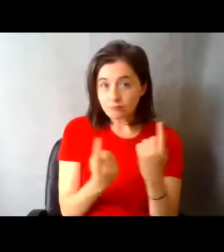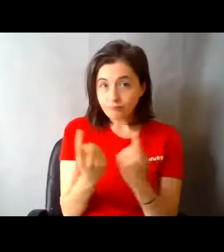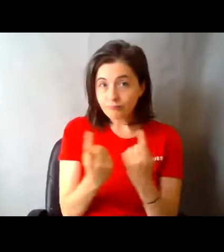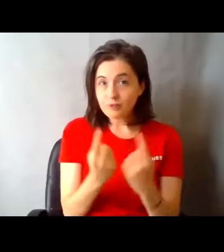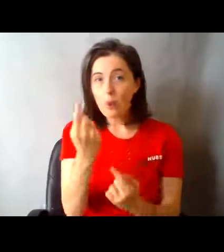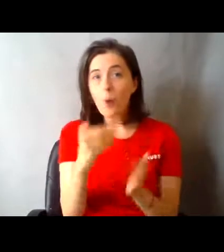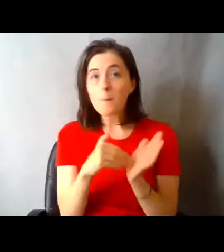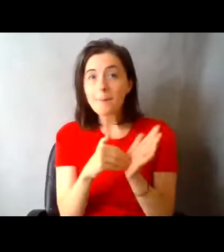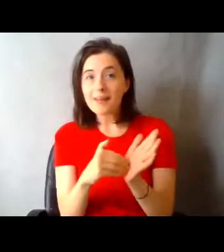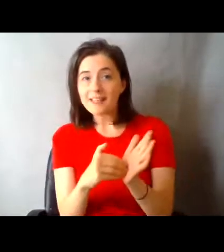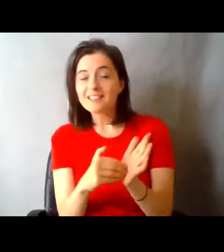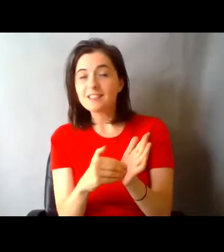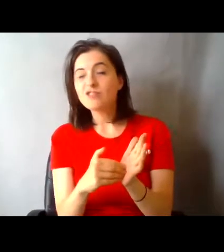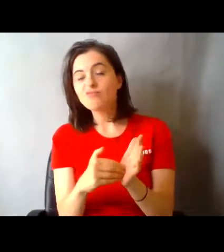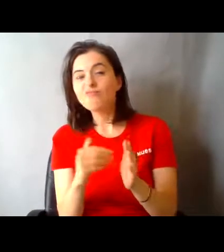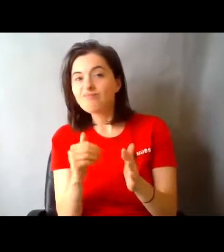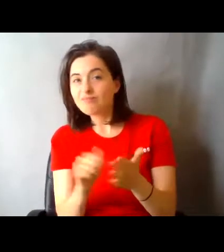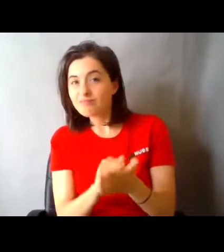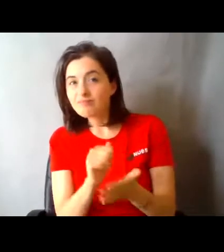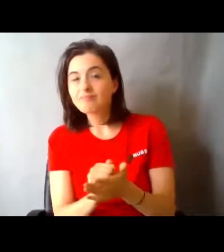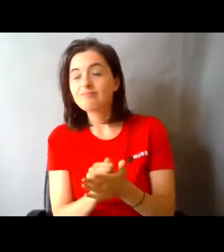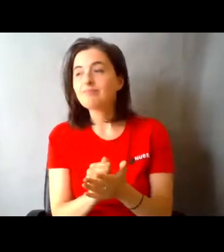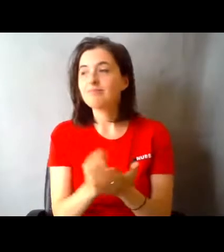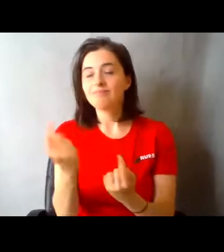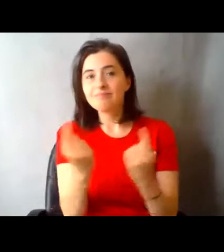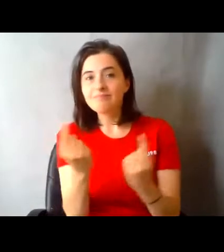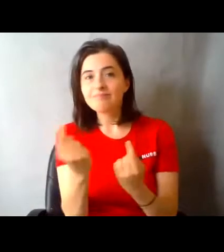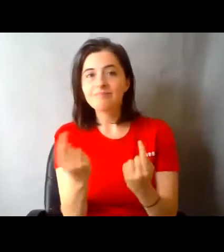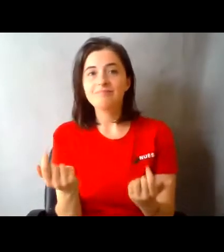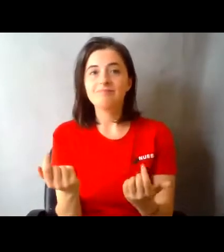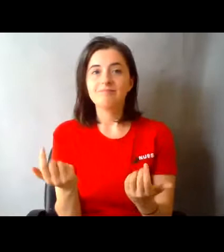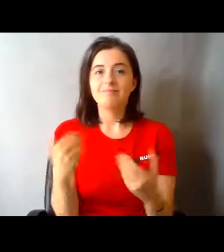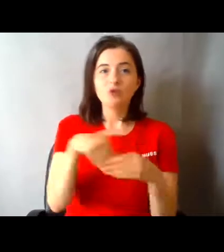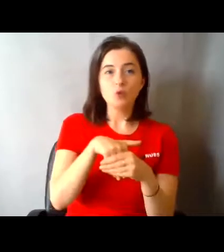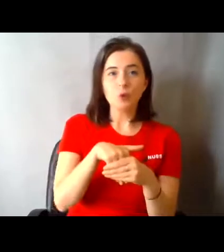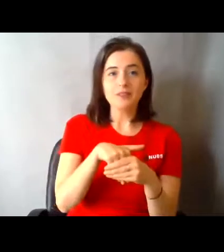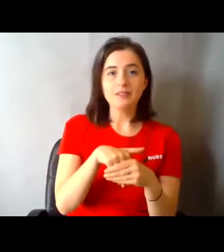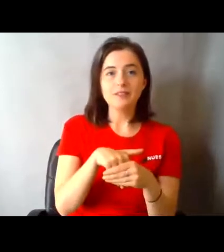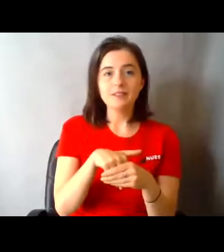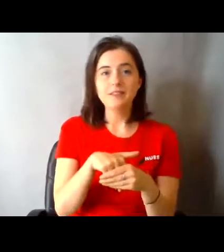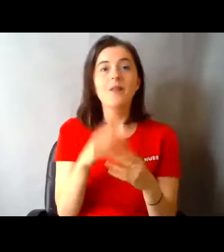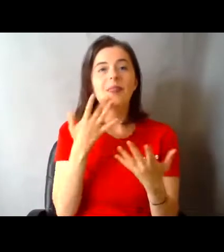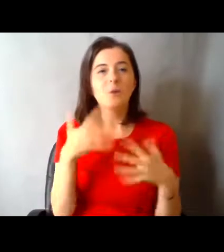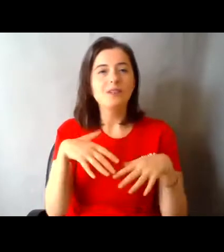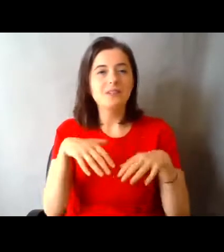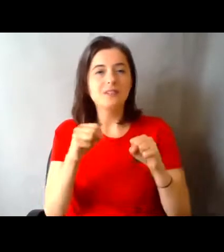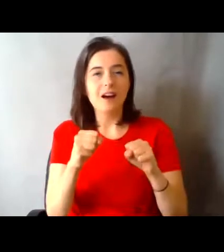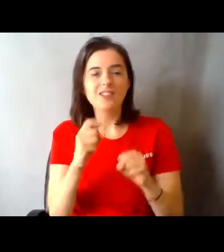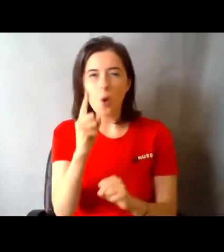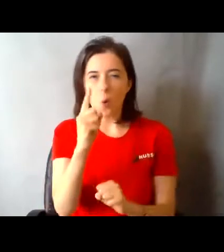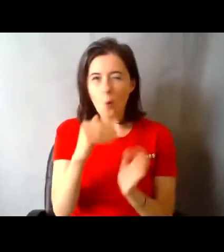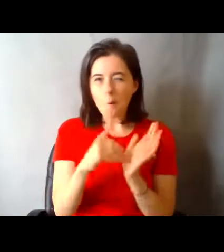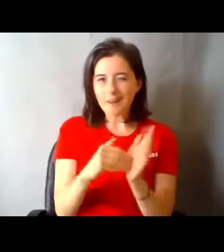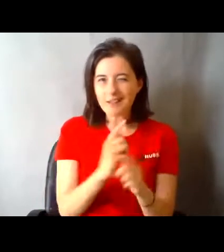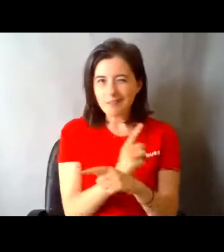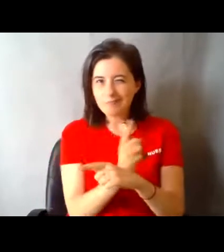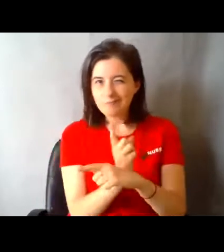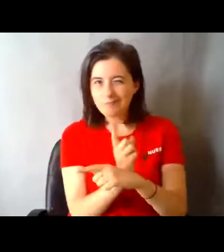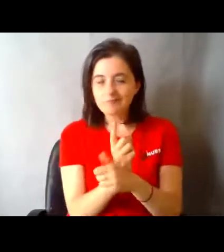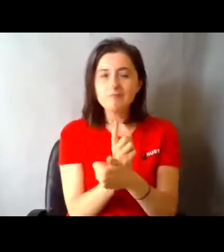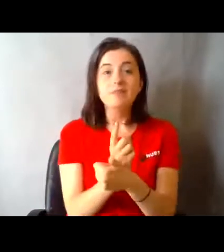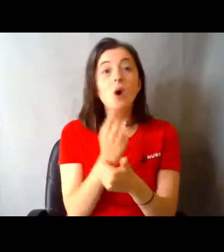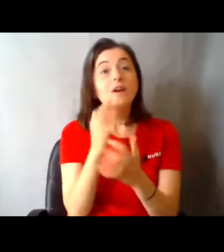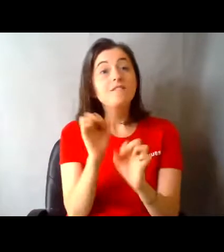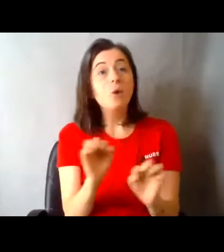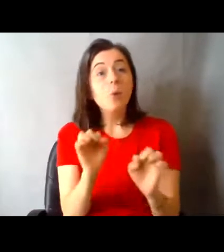or so for people to be joining, and then we'll get started. So another minute or so. While you're waiting,